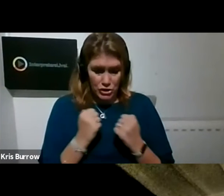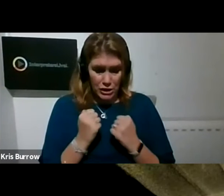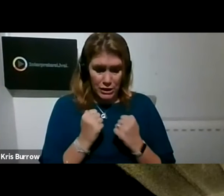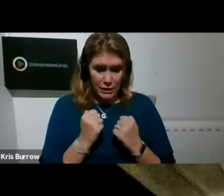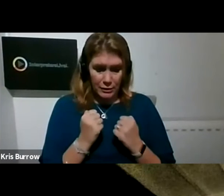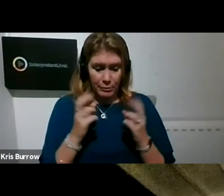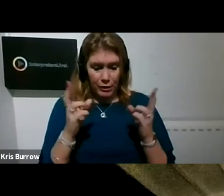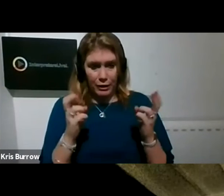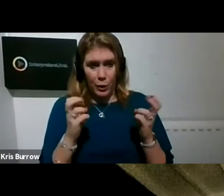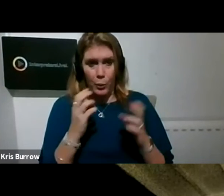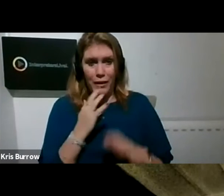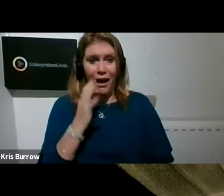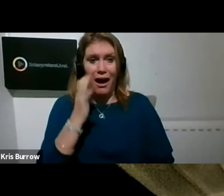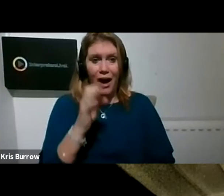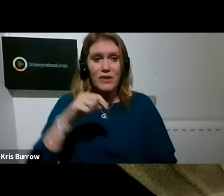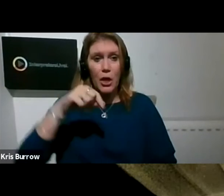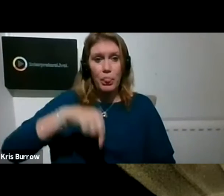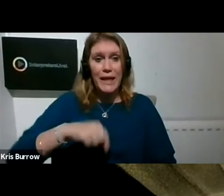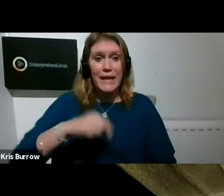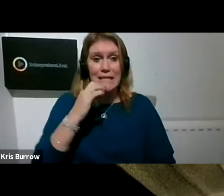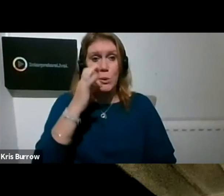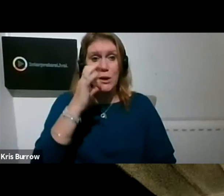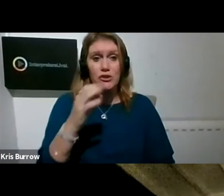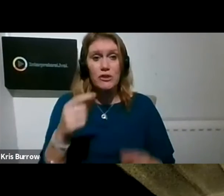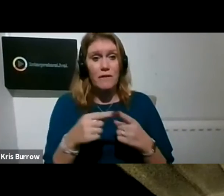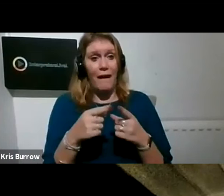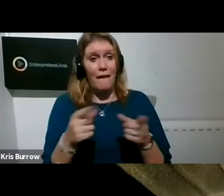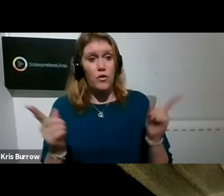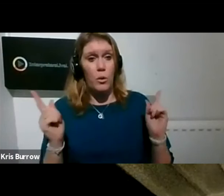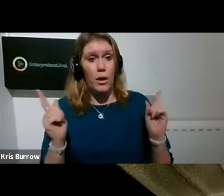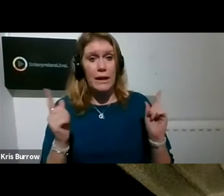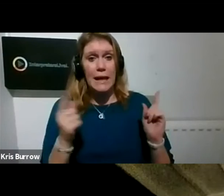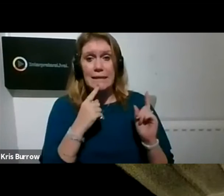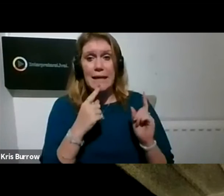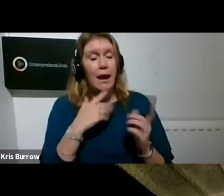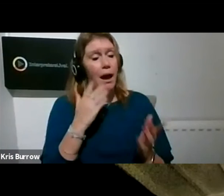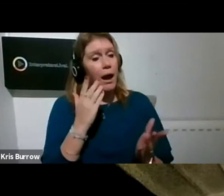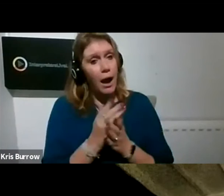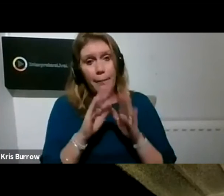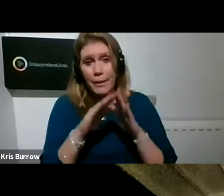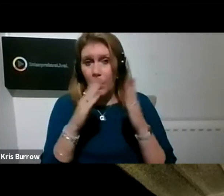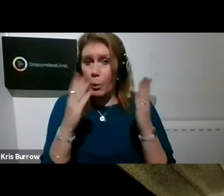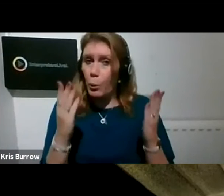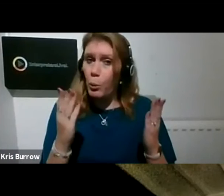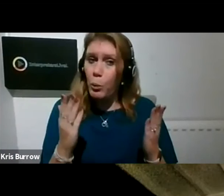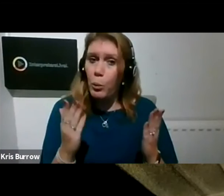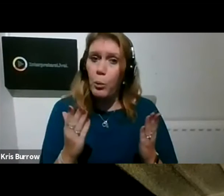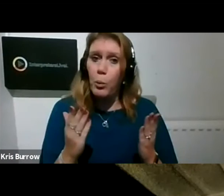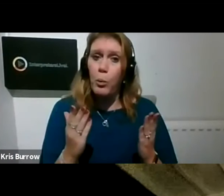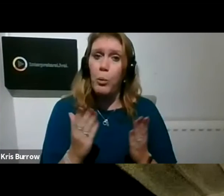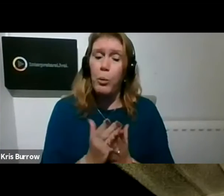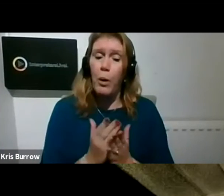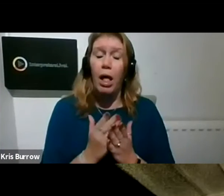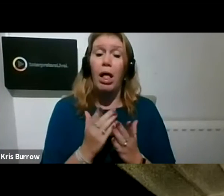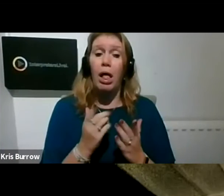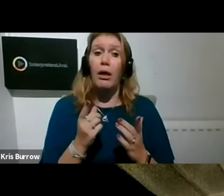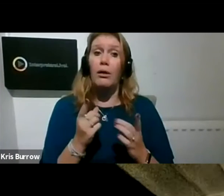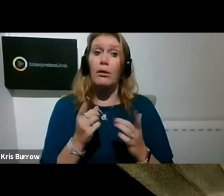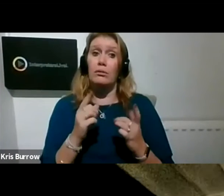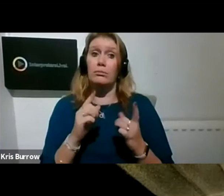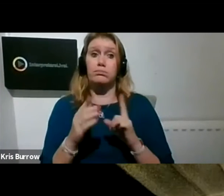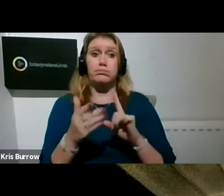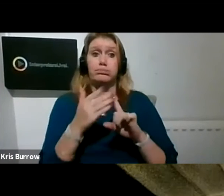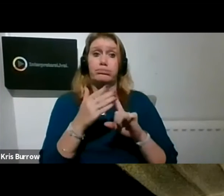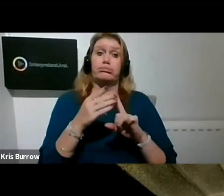everyone, I mean, it is a world-class piece. It's been so beautiful to listen to. I mean, I'm really lucky because I've got